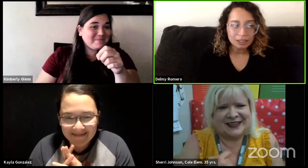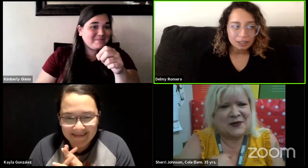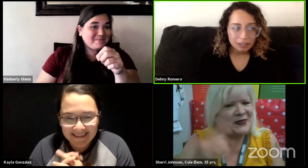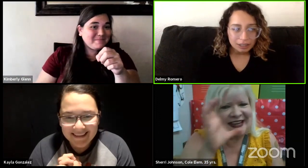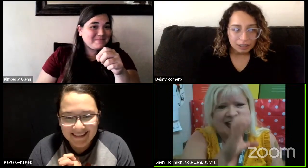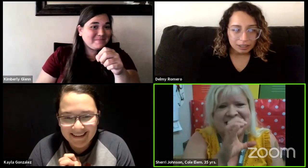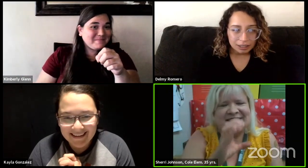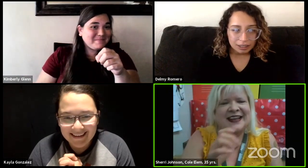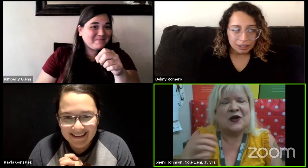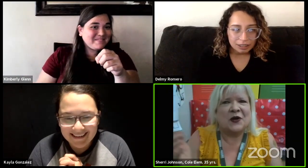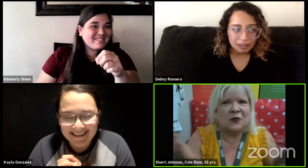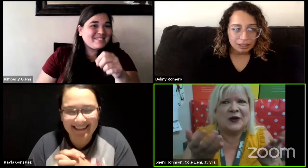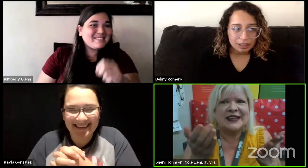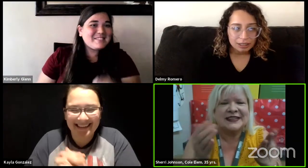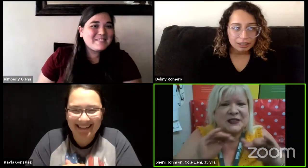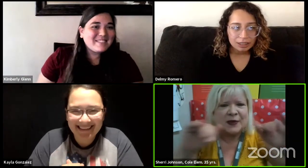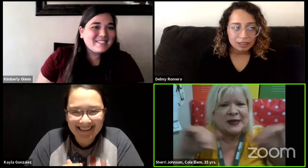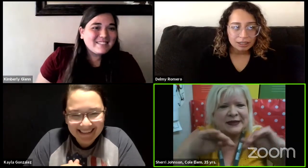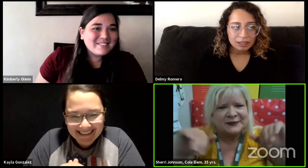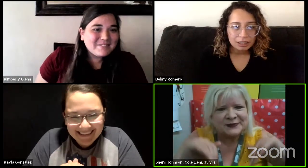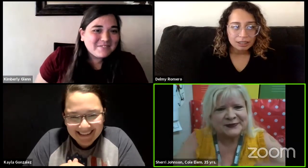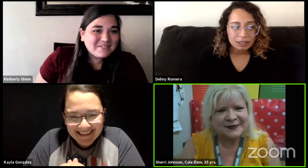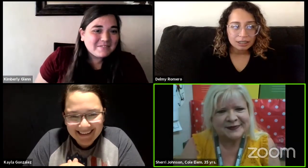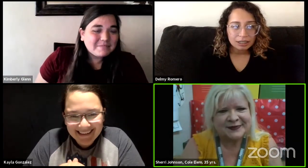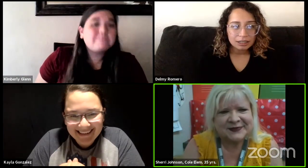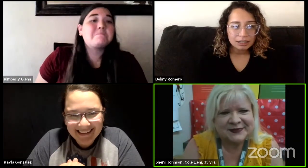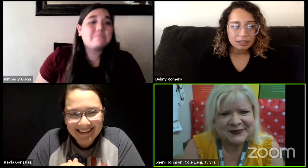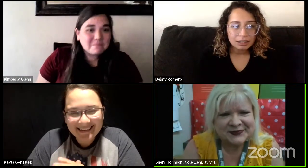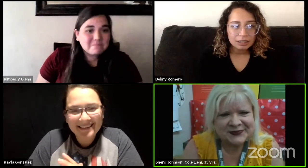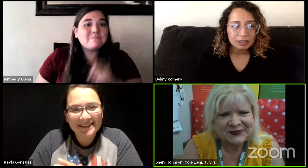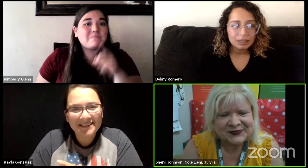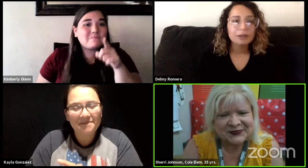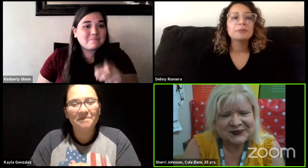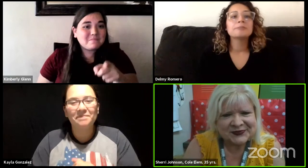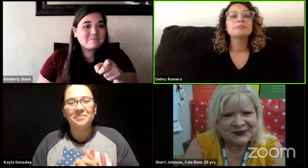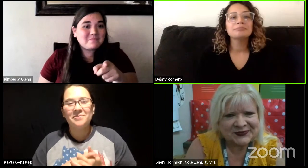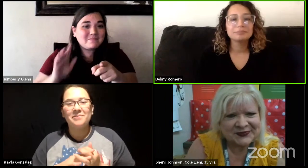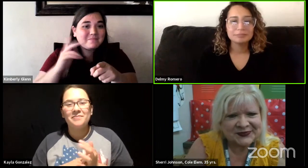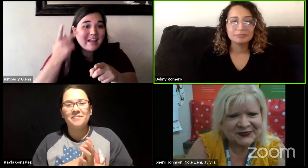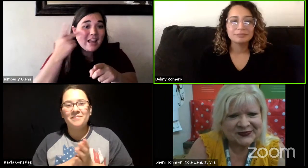Sherry? I'm going to guess. What is swimming?